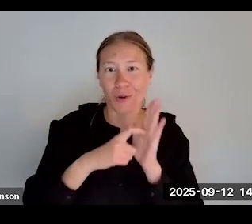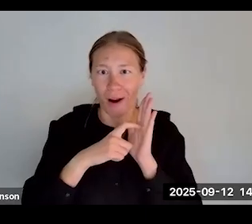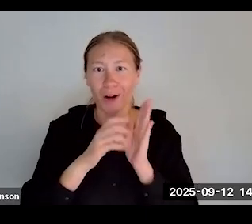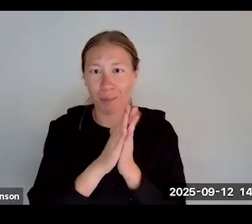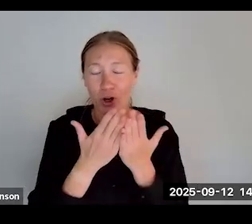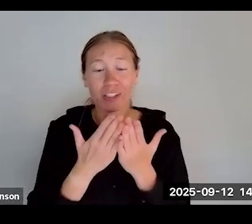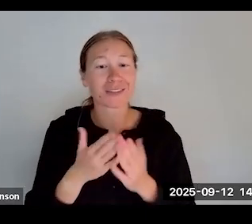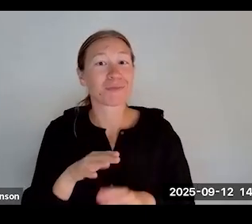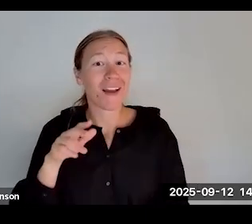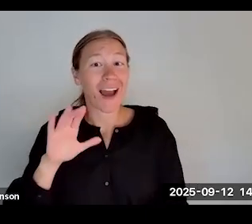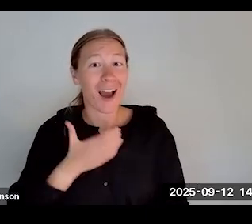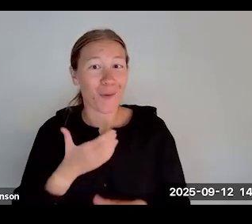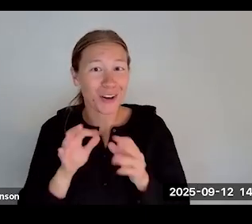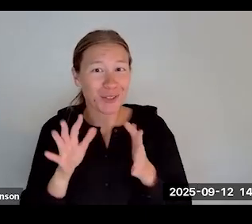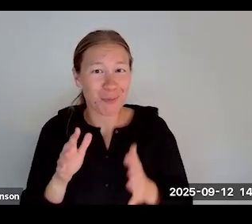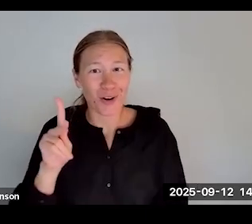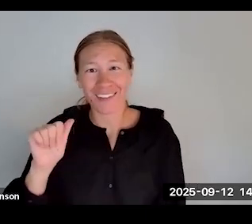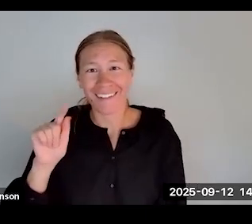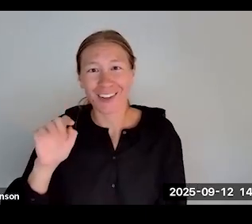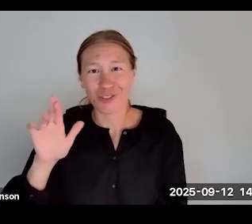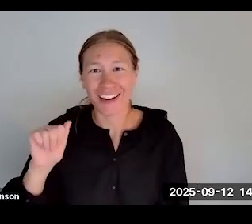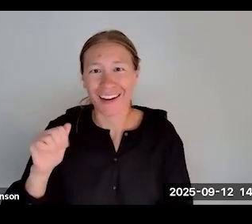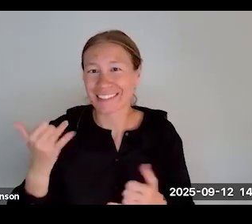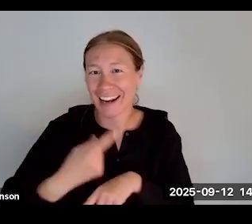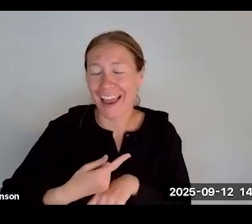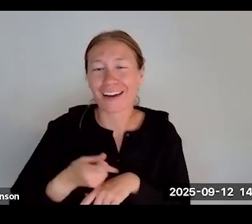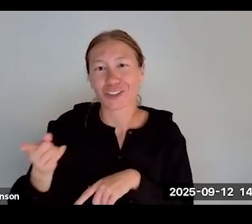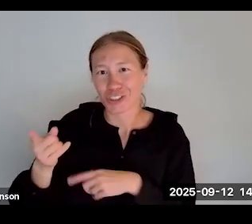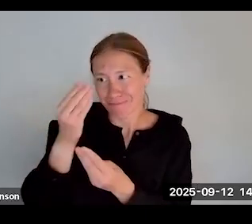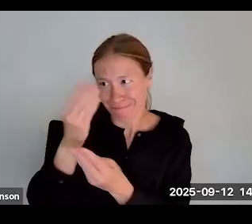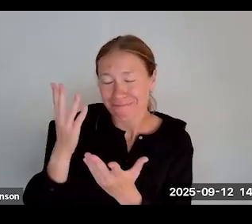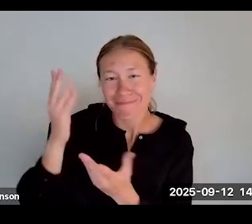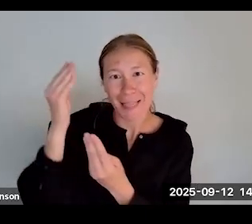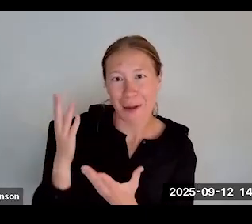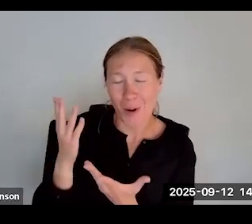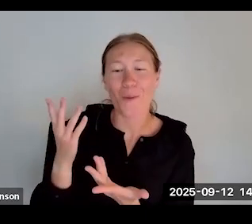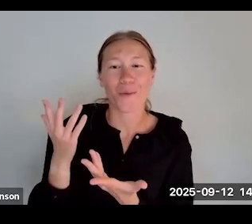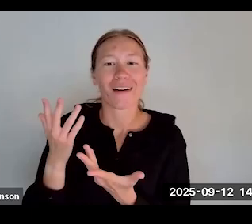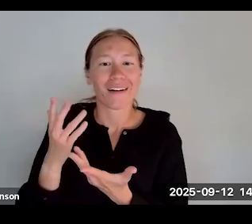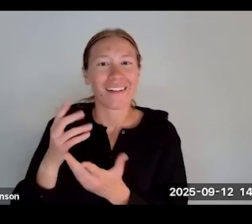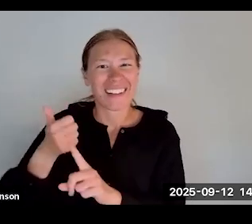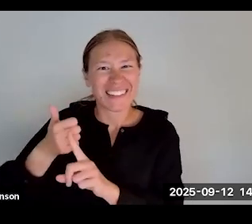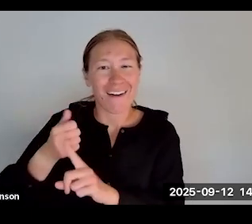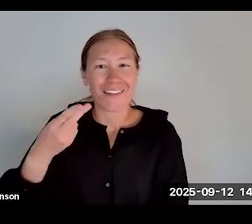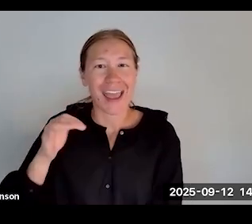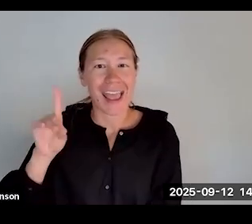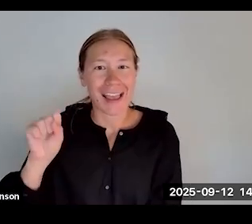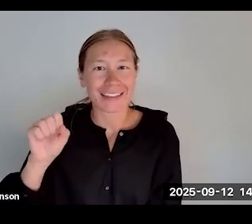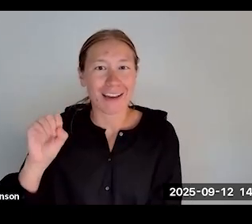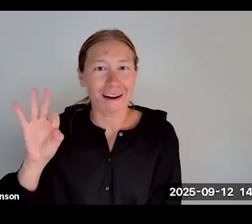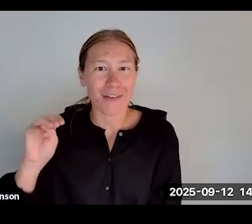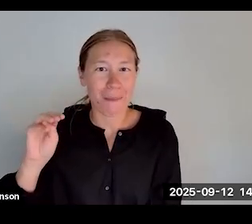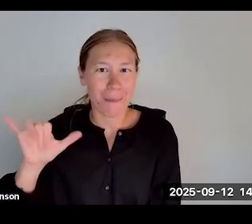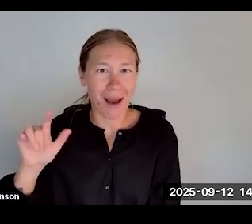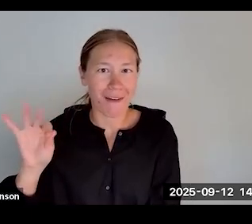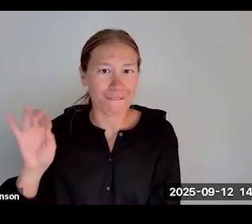that stood out to her. She remembered really liking it. I admit I haven't read it yet, but now it's on my to-read list. This